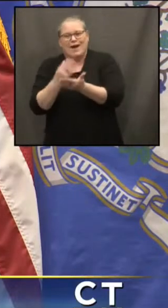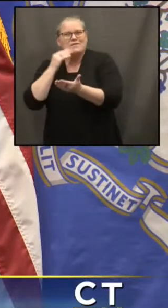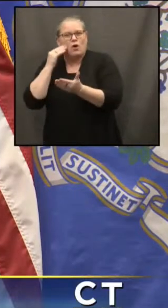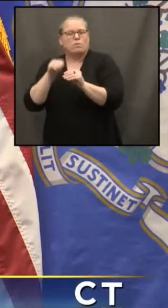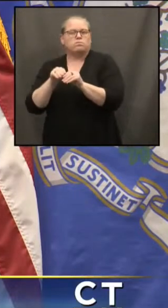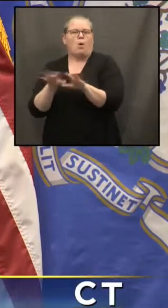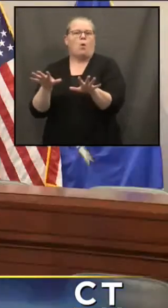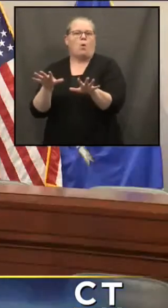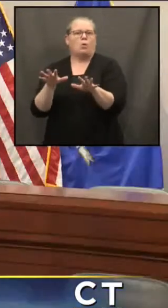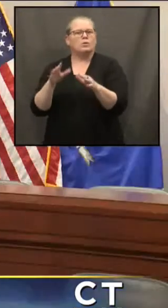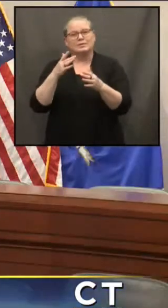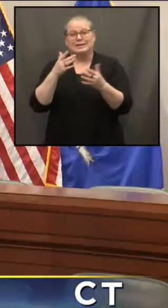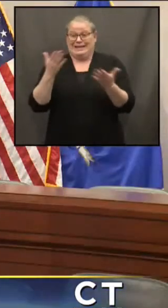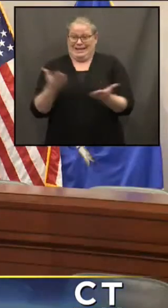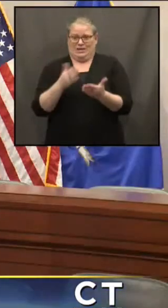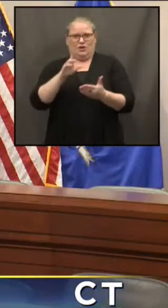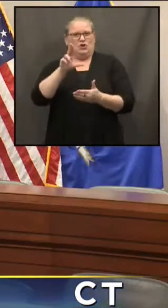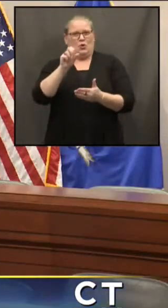Josh, anything else?